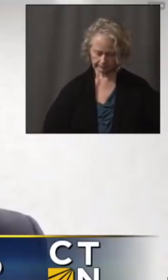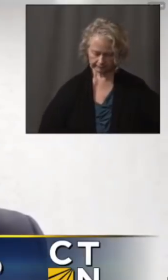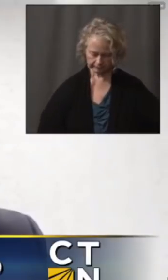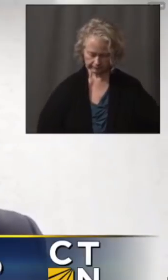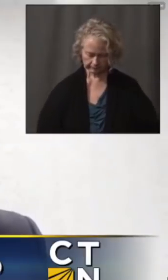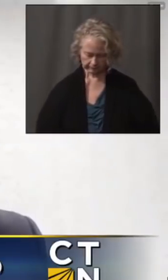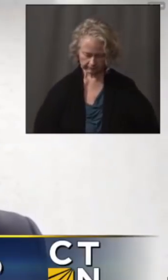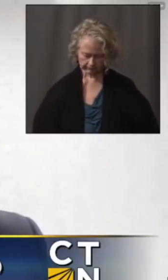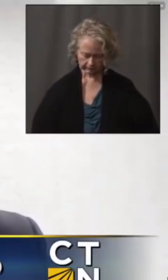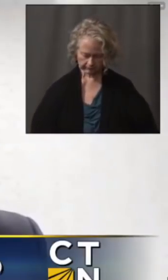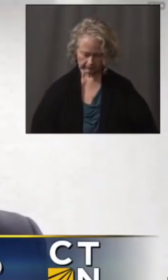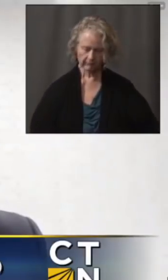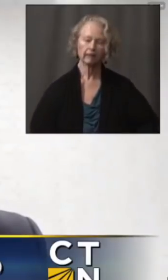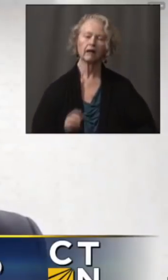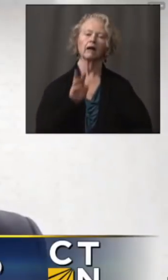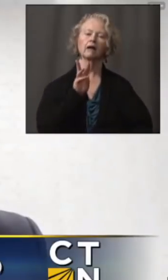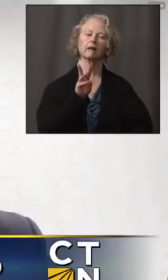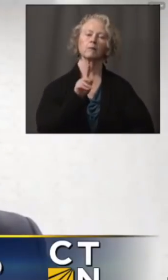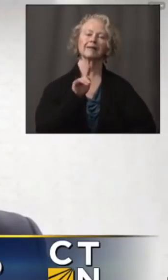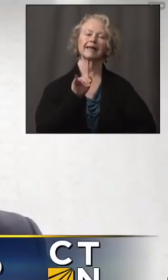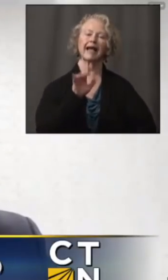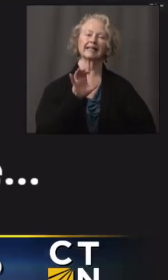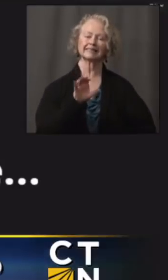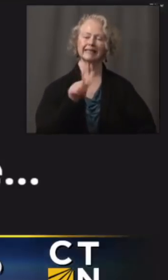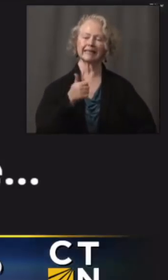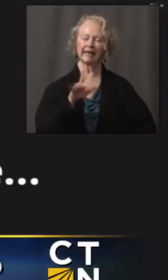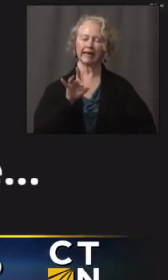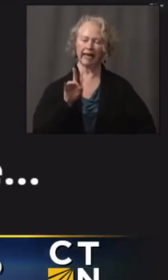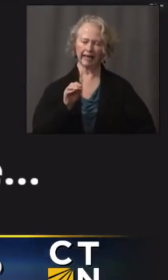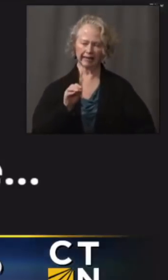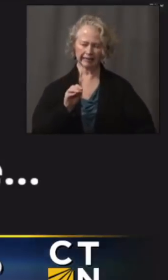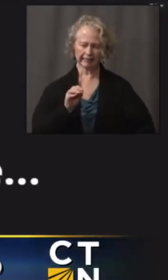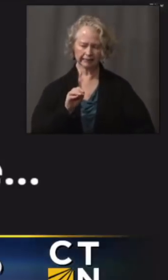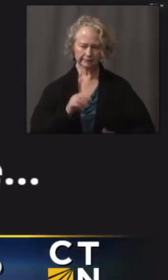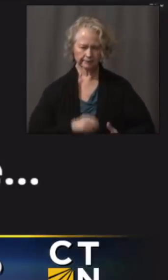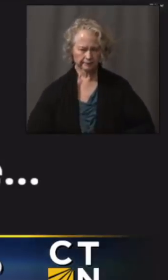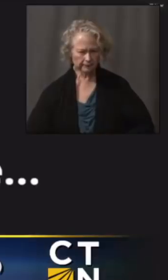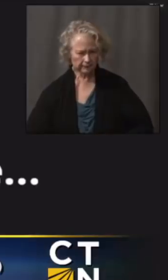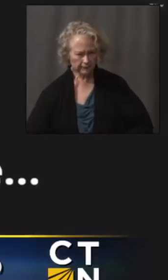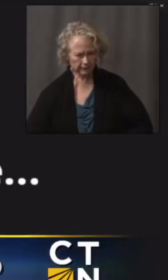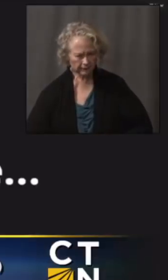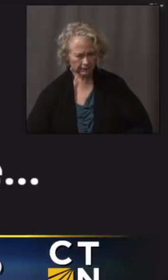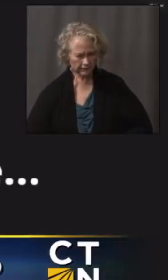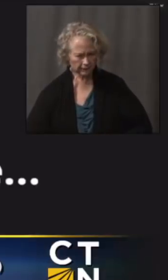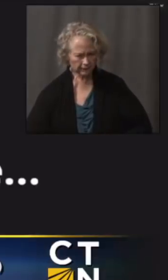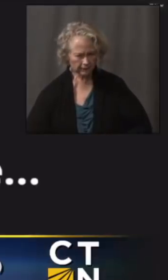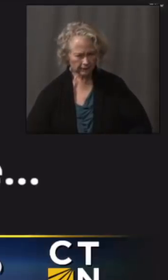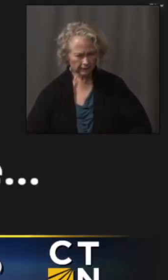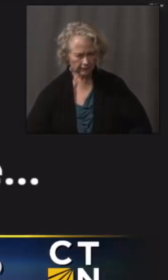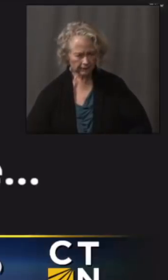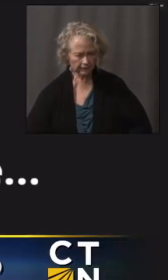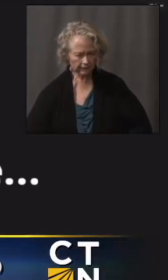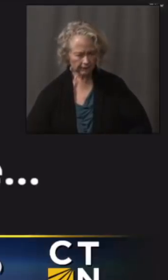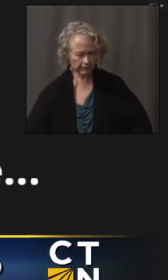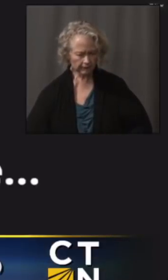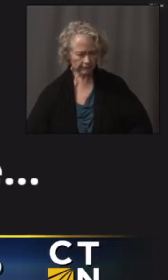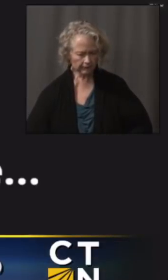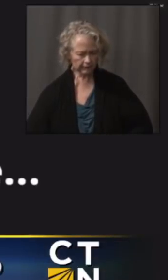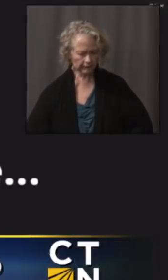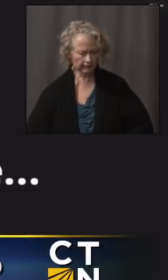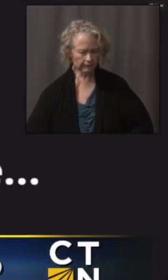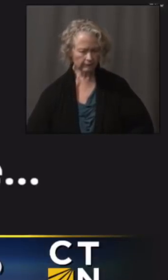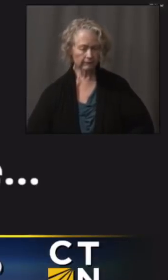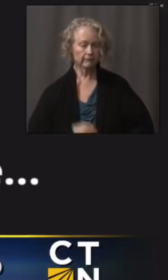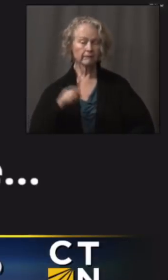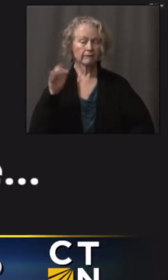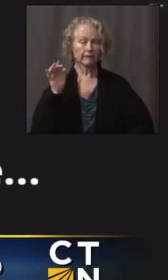WTIC 1080 News. Hi, Dr. Nunez-Smith, on the outgoing administration withholding cooperation with your